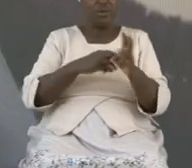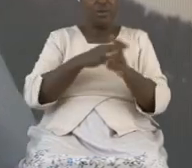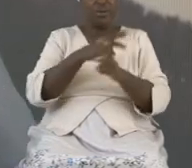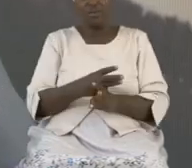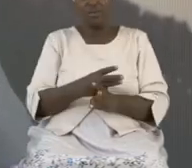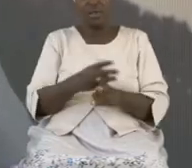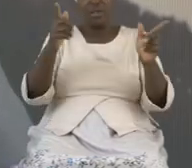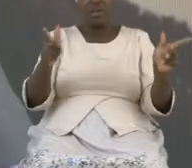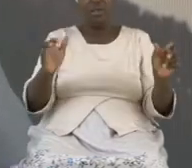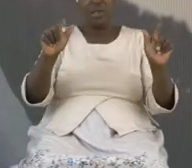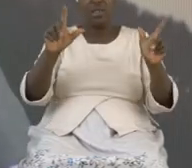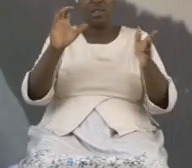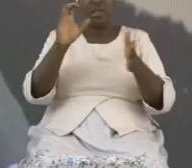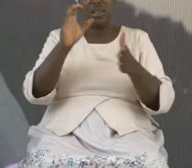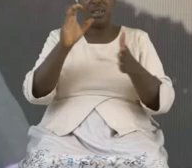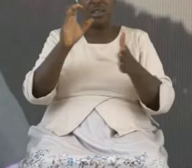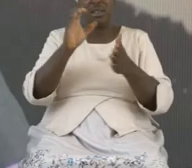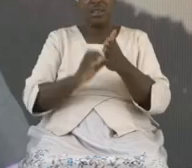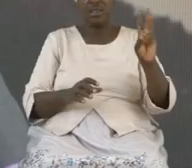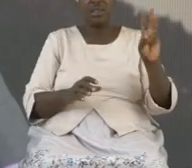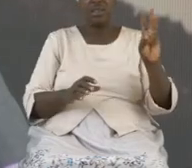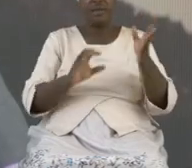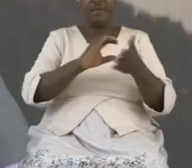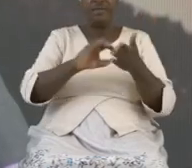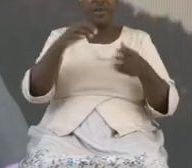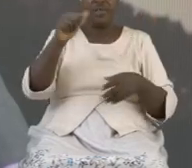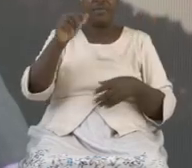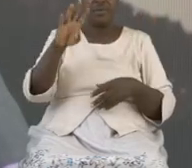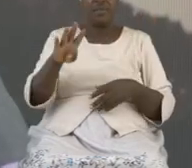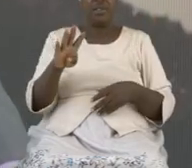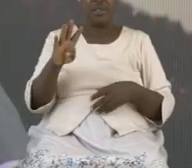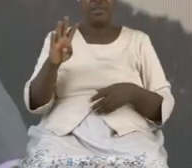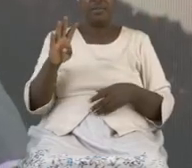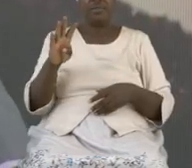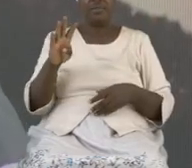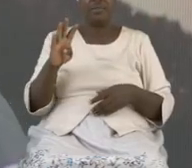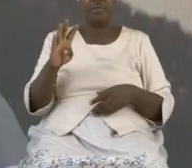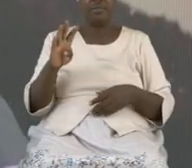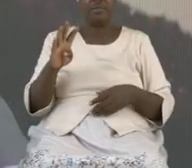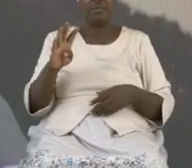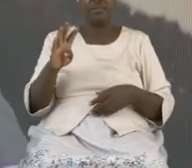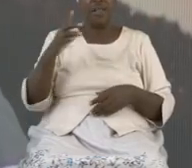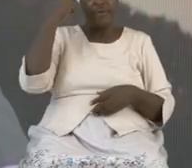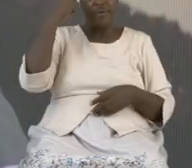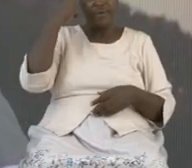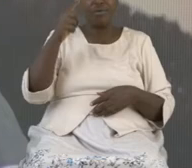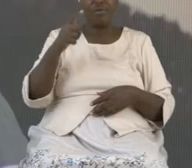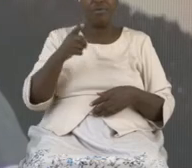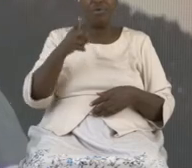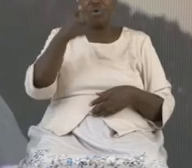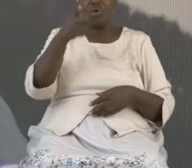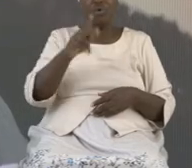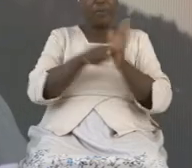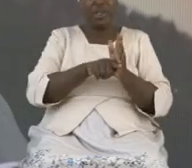6. Verse 14. But God forbid that I should